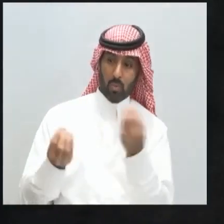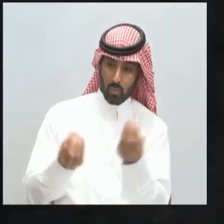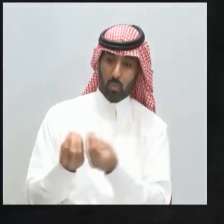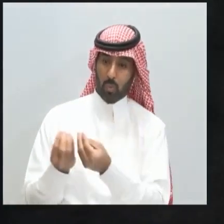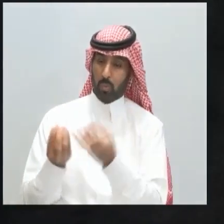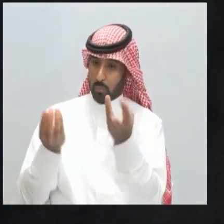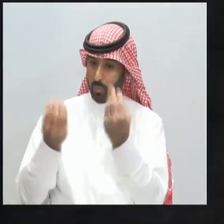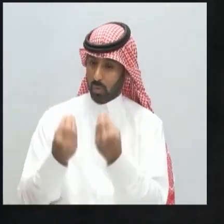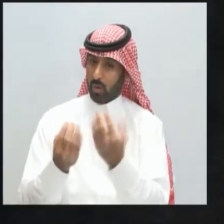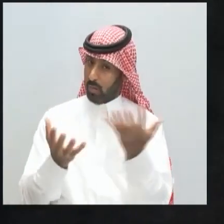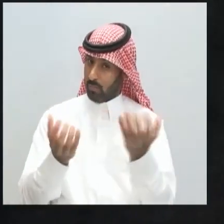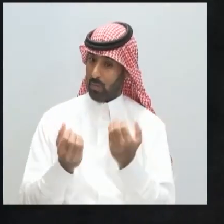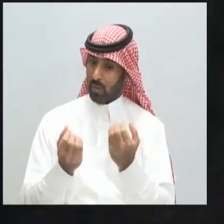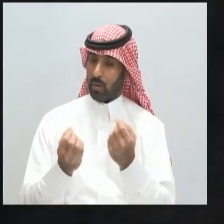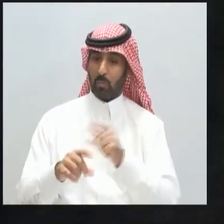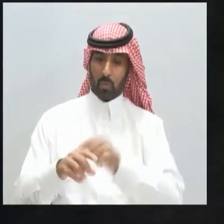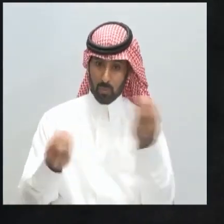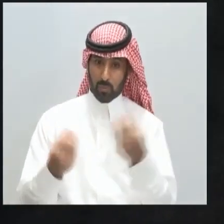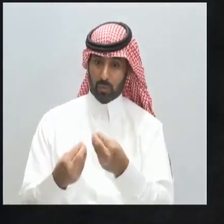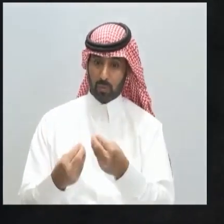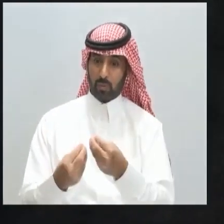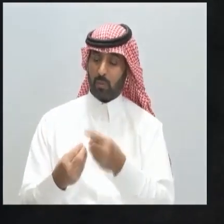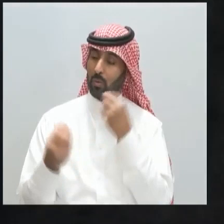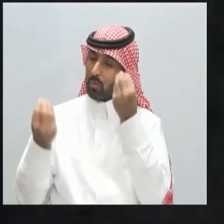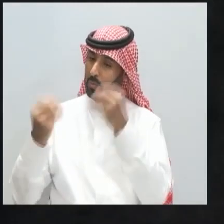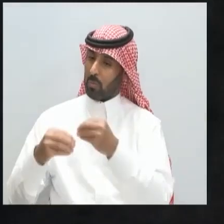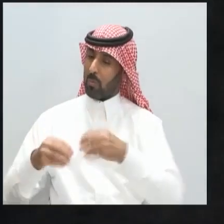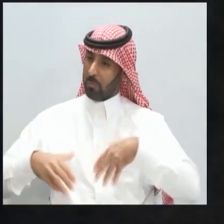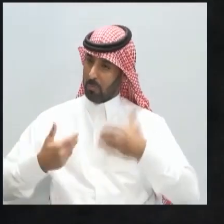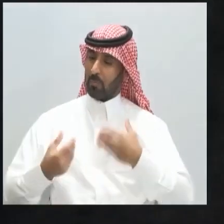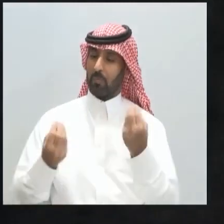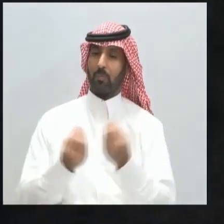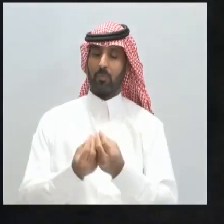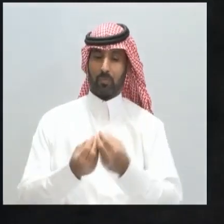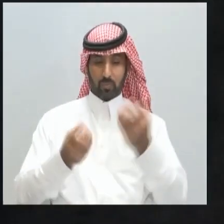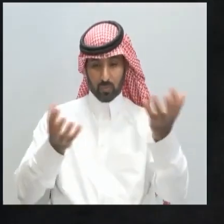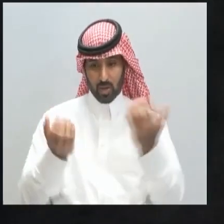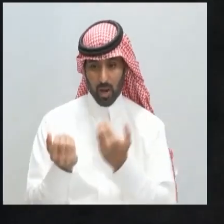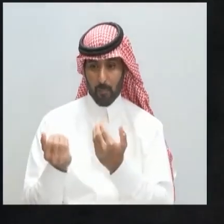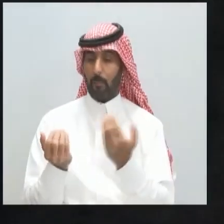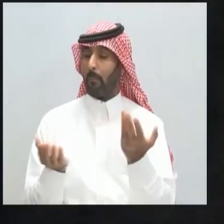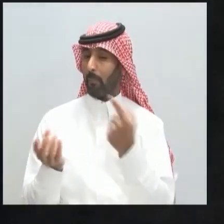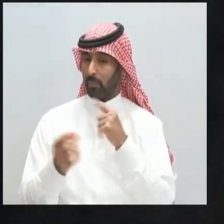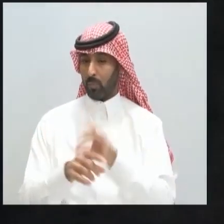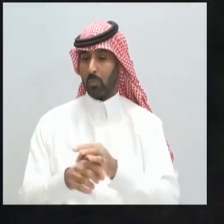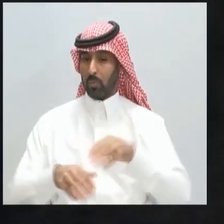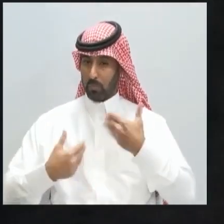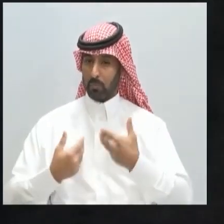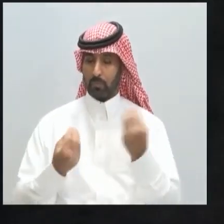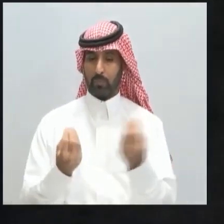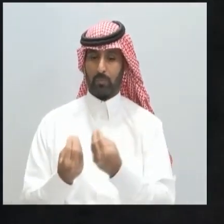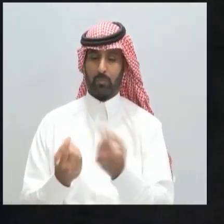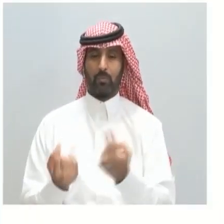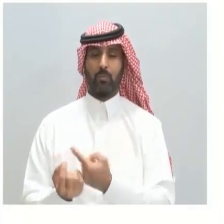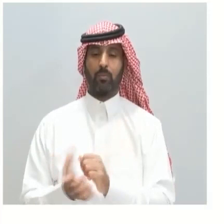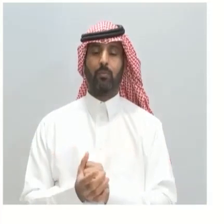to bring more people? Your answer will be, the more, the merrier. So the more people come, the happier we